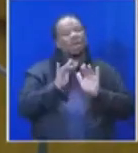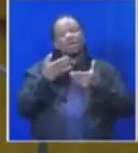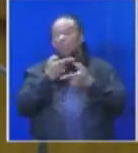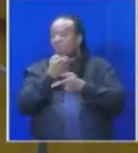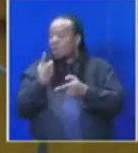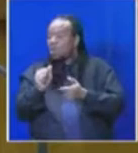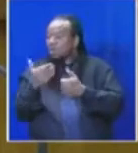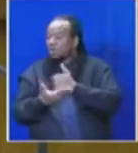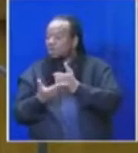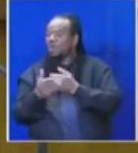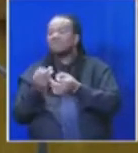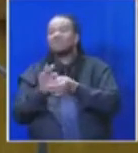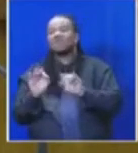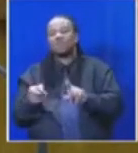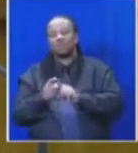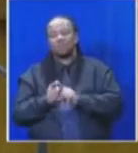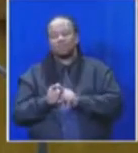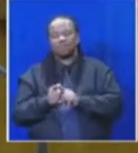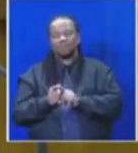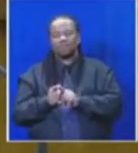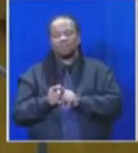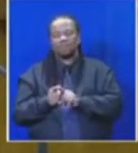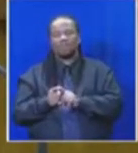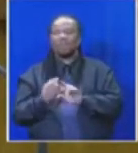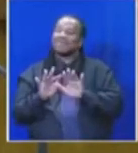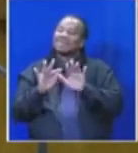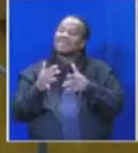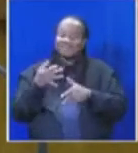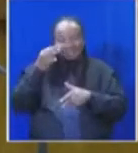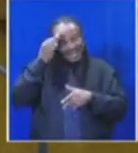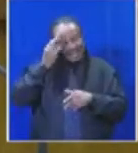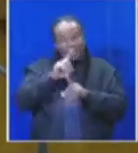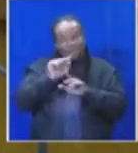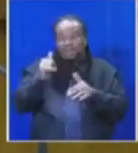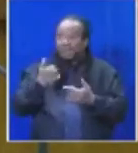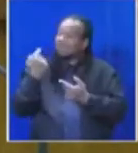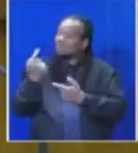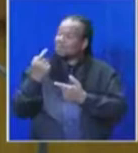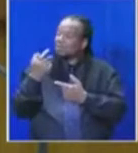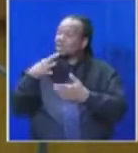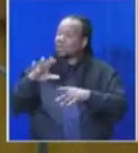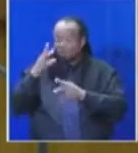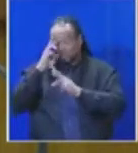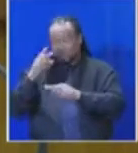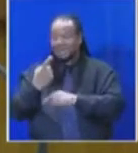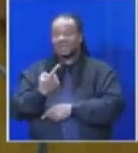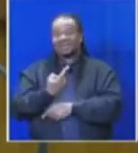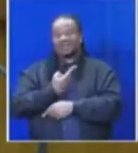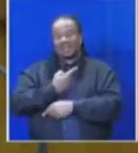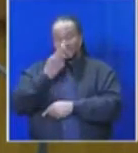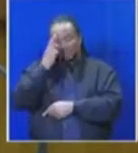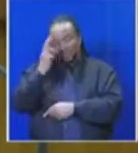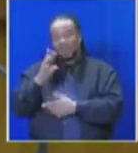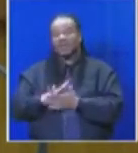freedoms. Self-governance should nurture values such as respect for God, self-respect, respect for